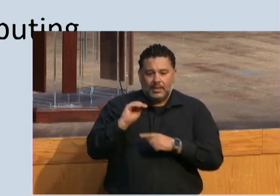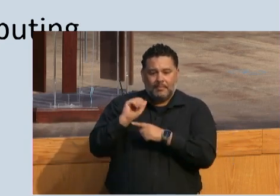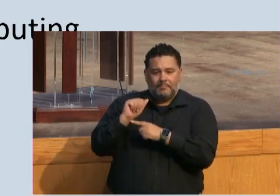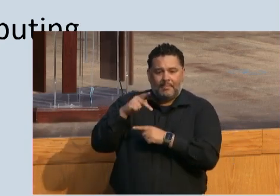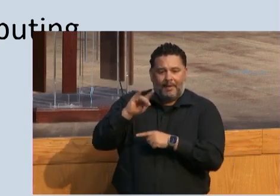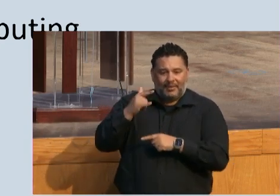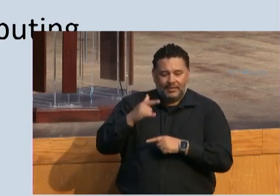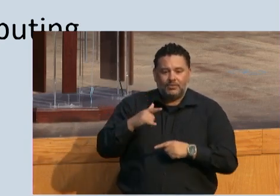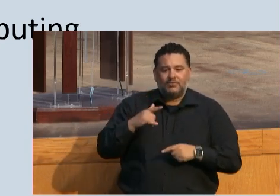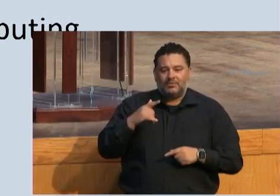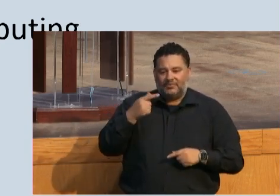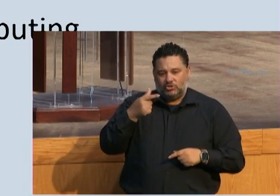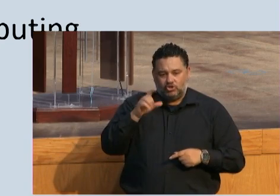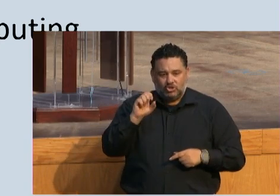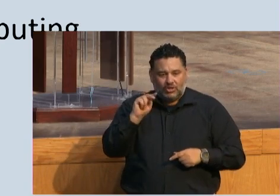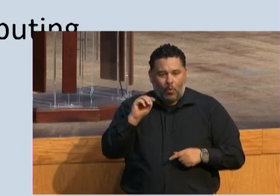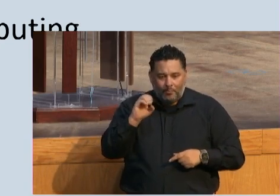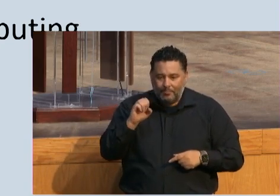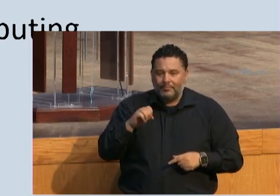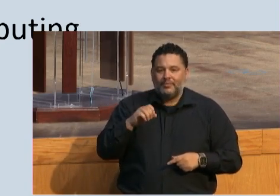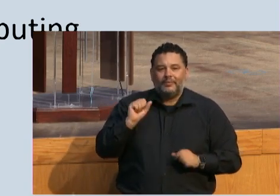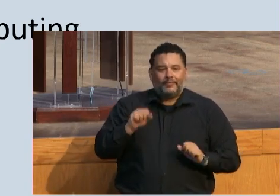we can understand,